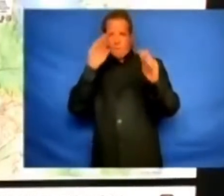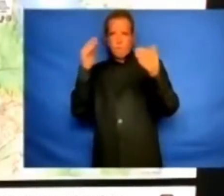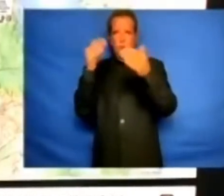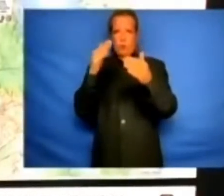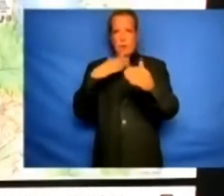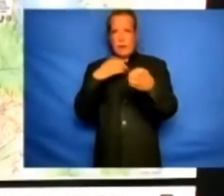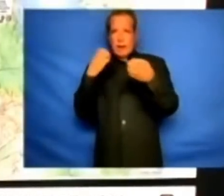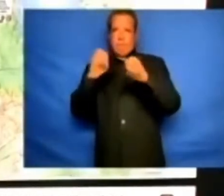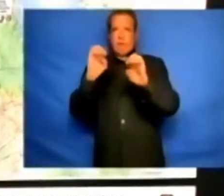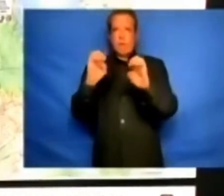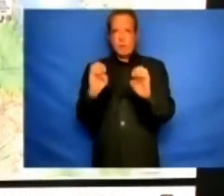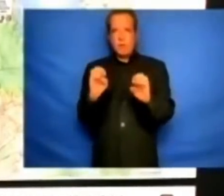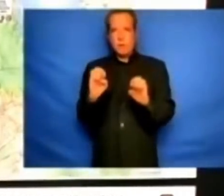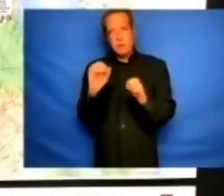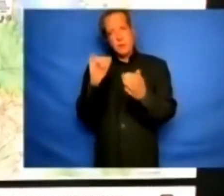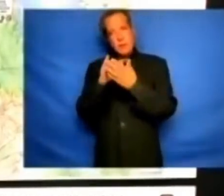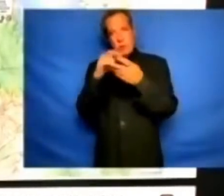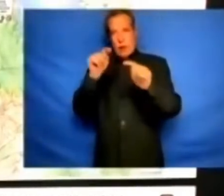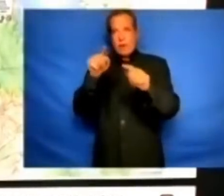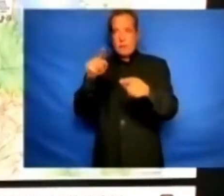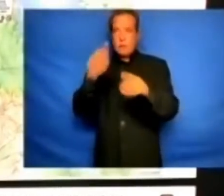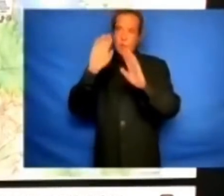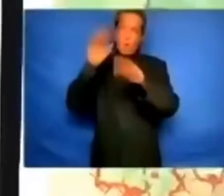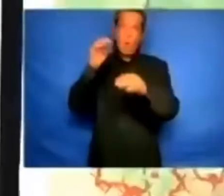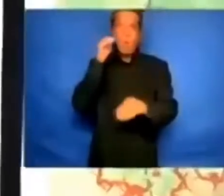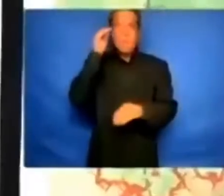get you back as soon as possible. Thank you.